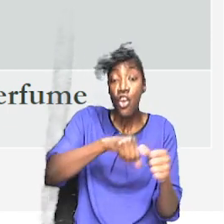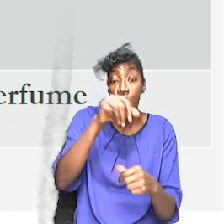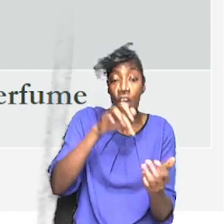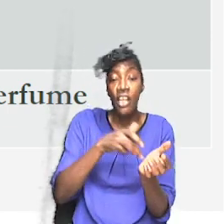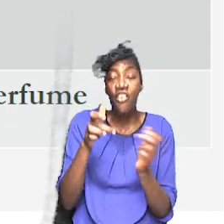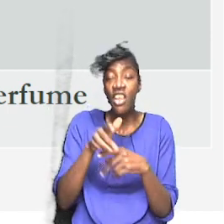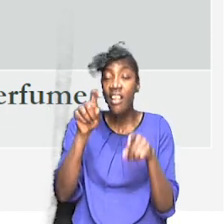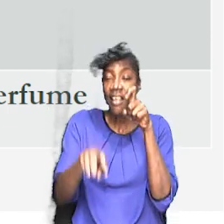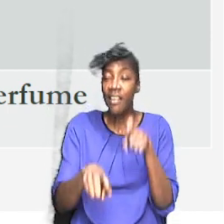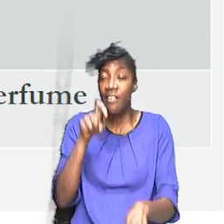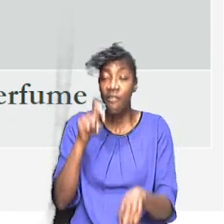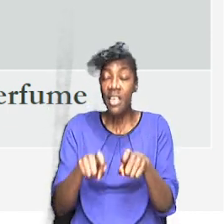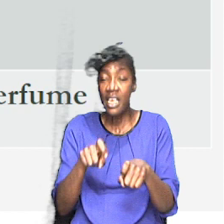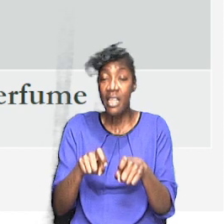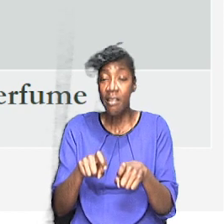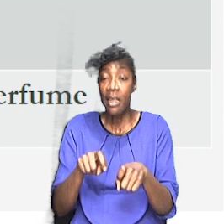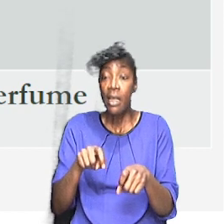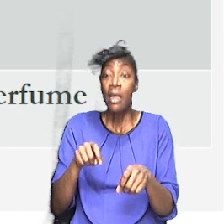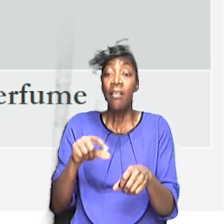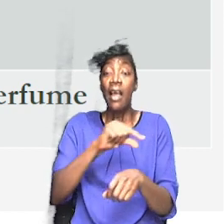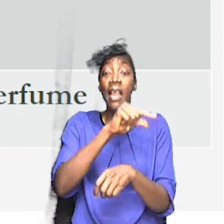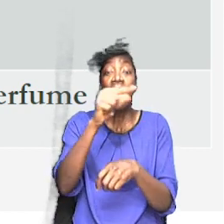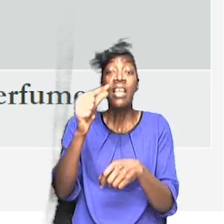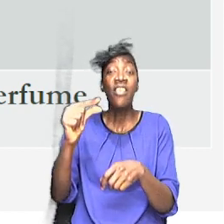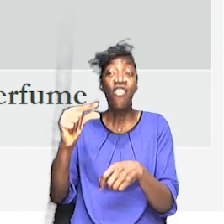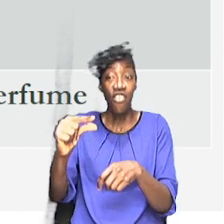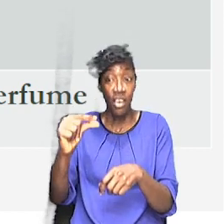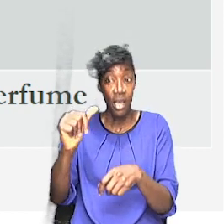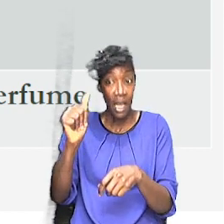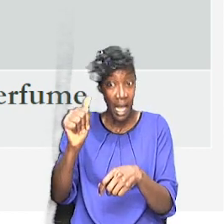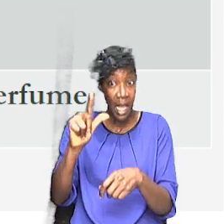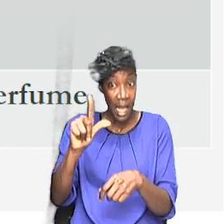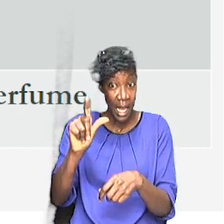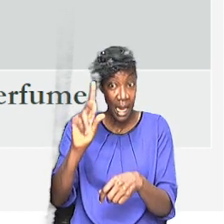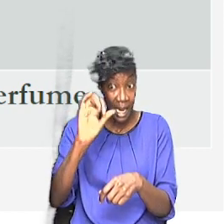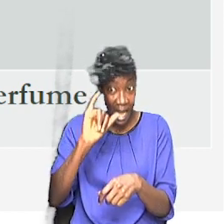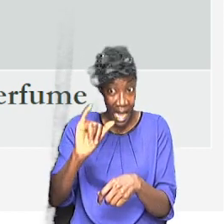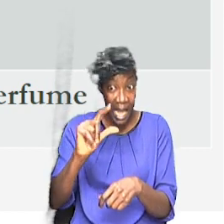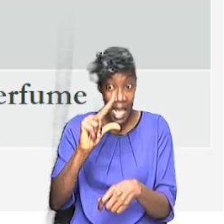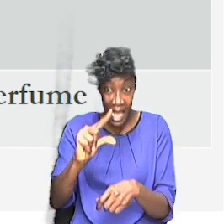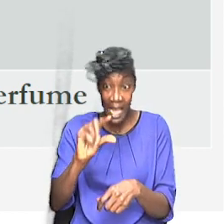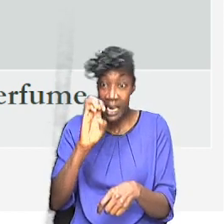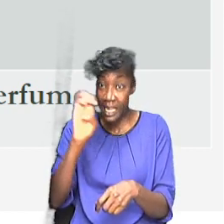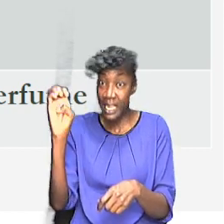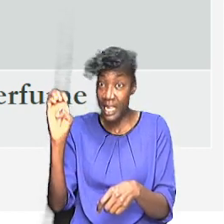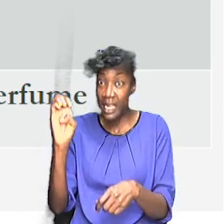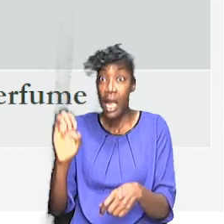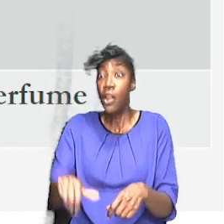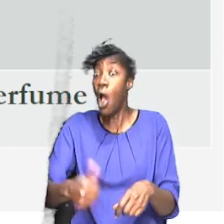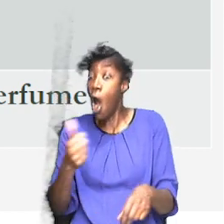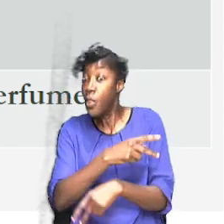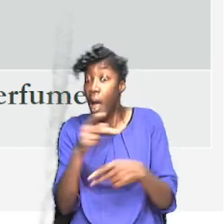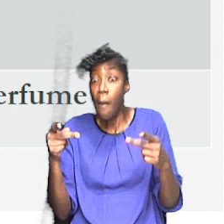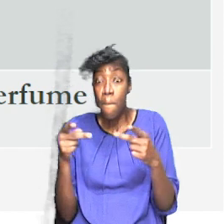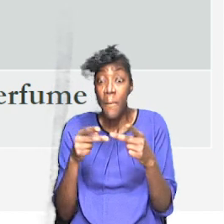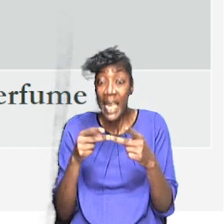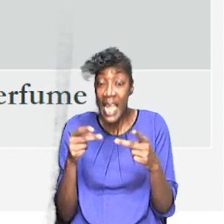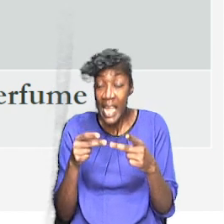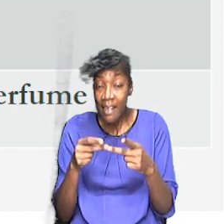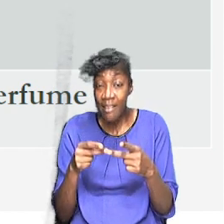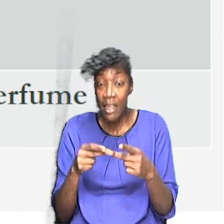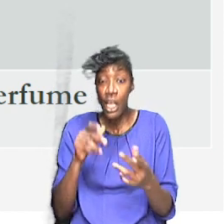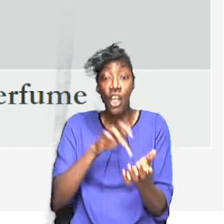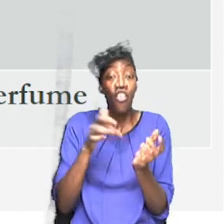took place at Galilee. The other incident where a woman anointed Jesus' feet took place at